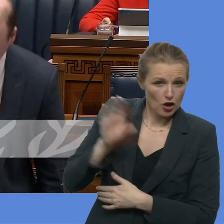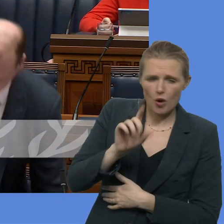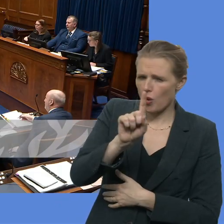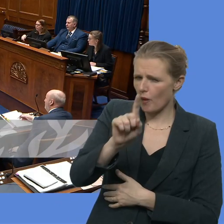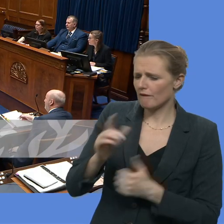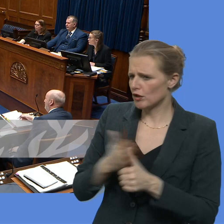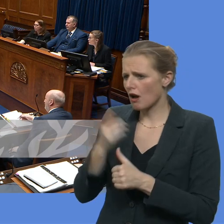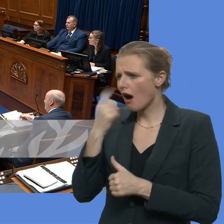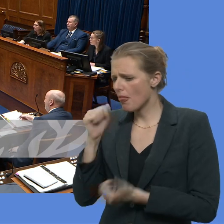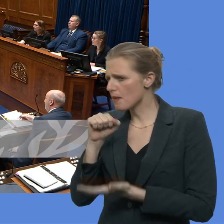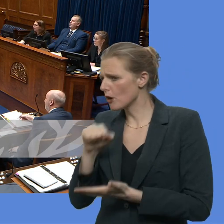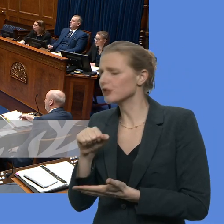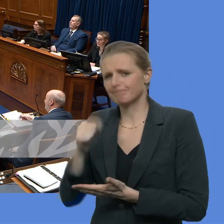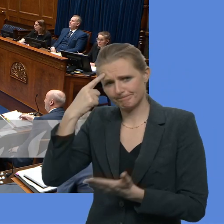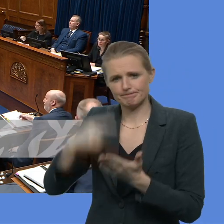available. Ms. Wilson.